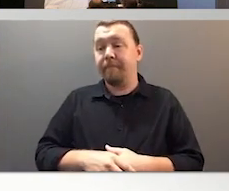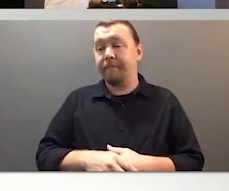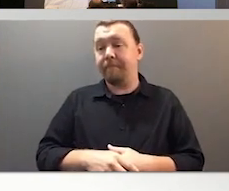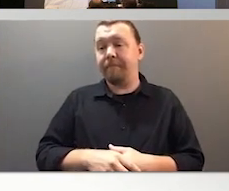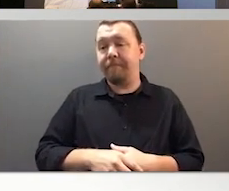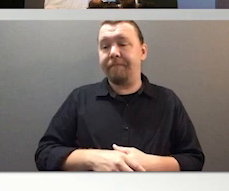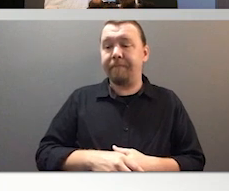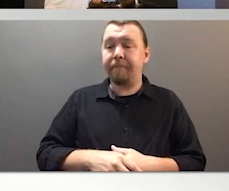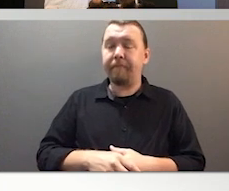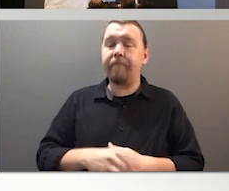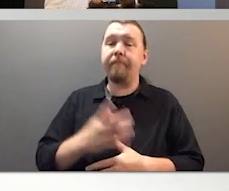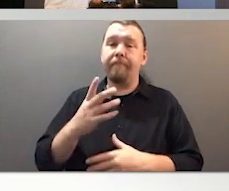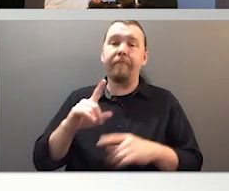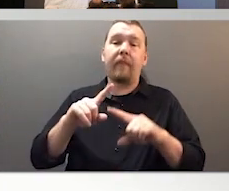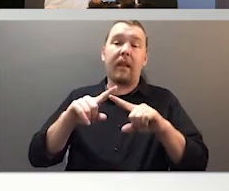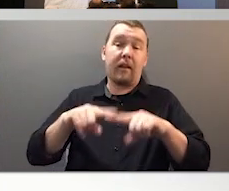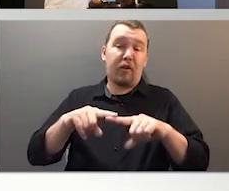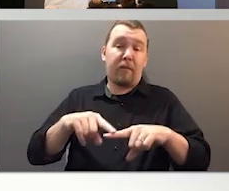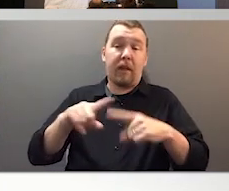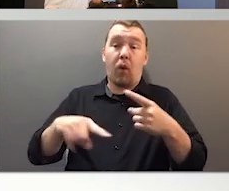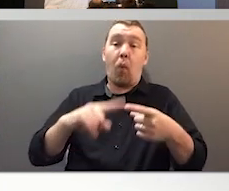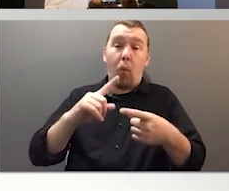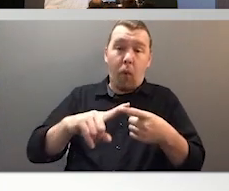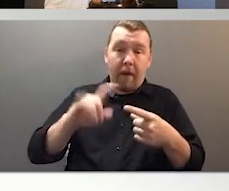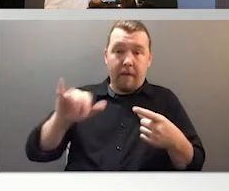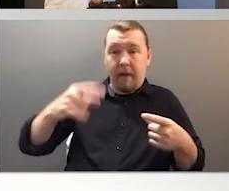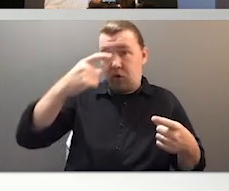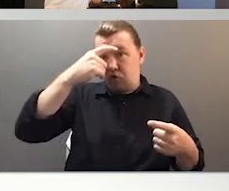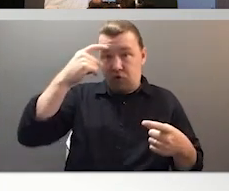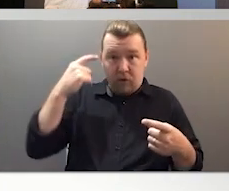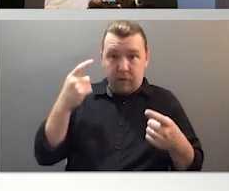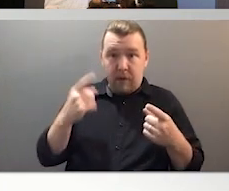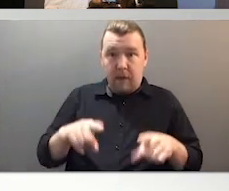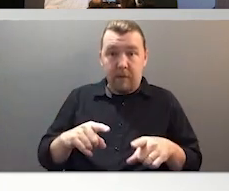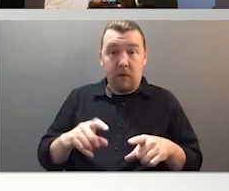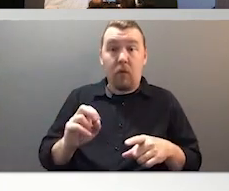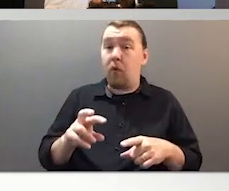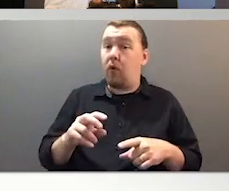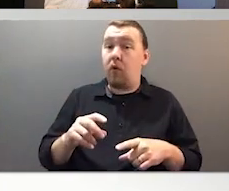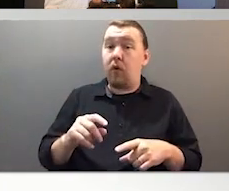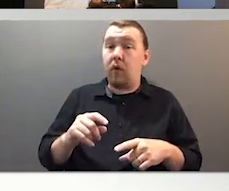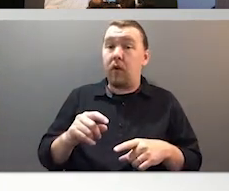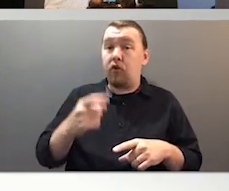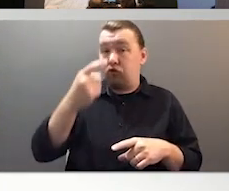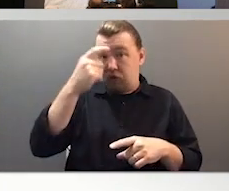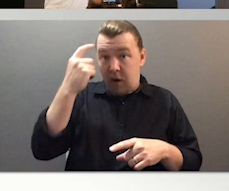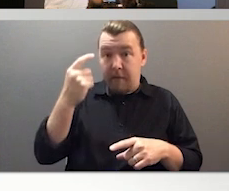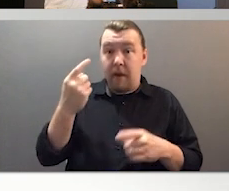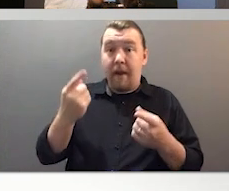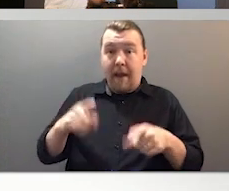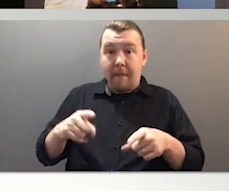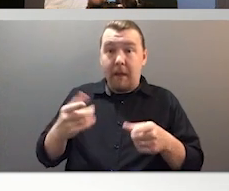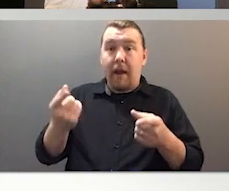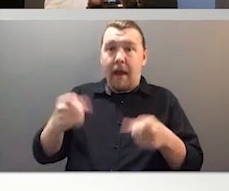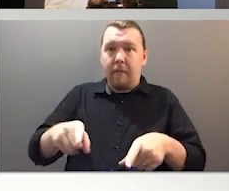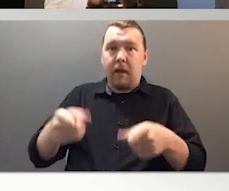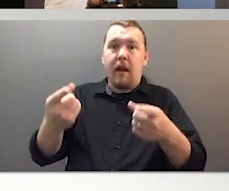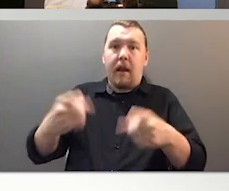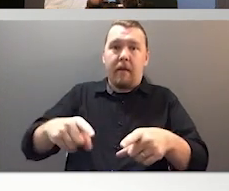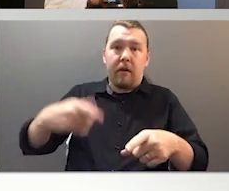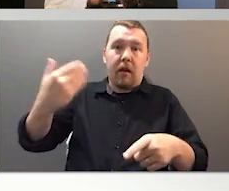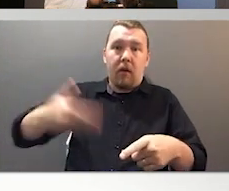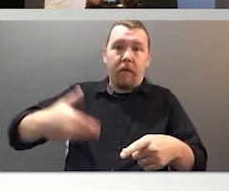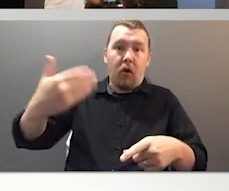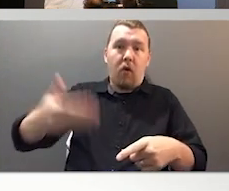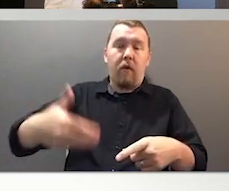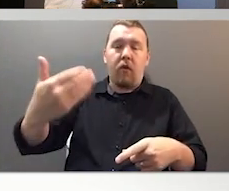And depending on when the trauma happened, or if it was consistently over time, the brain actually doesn't